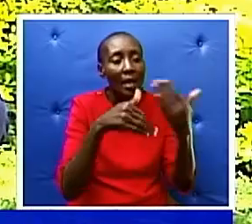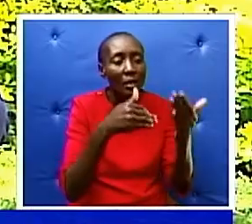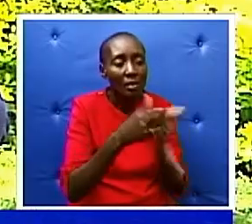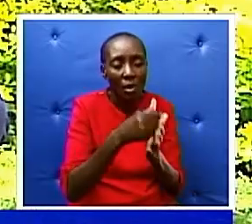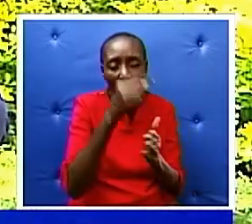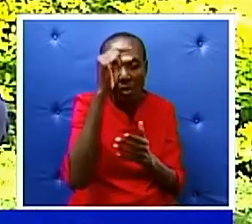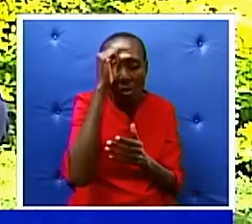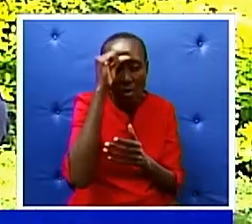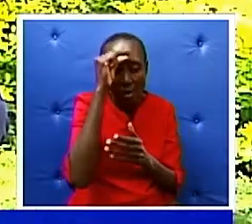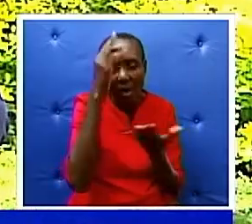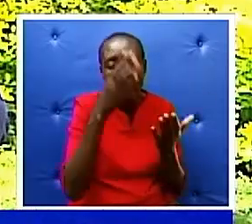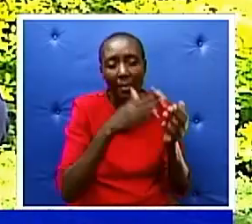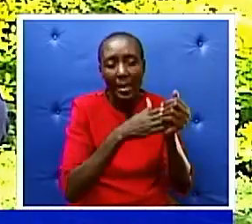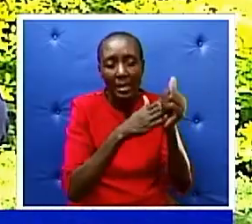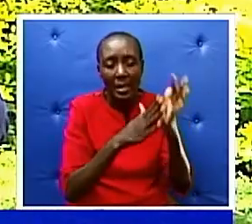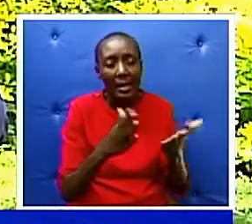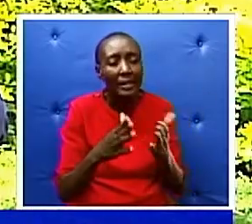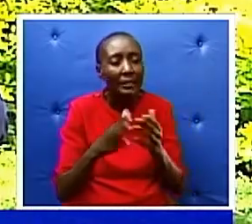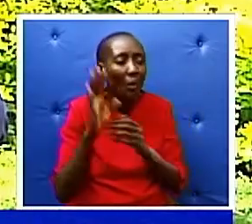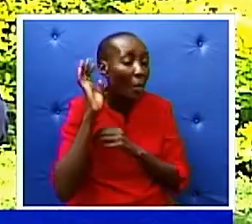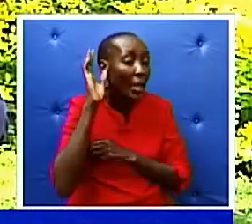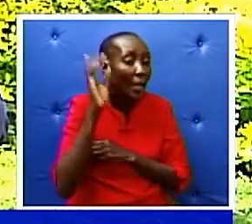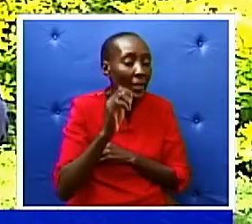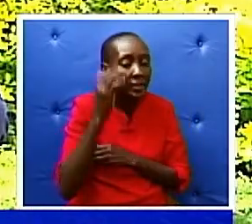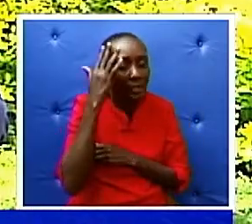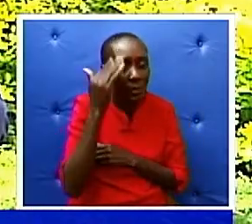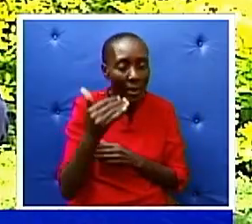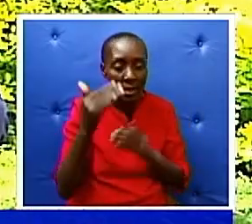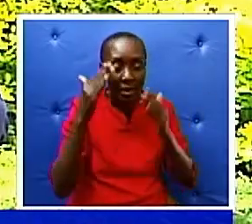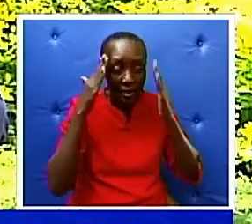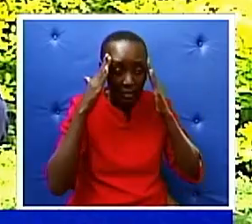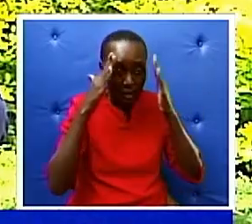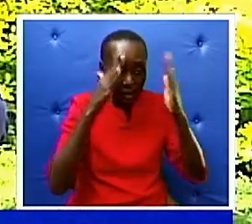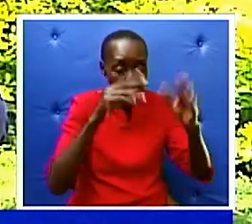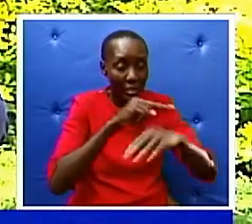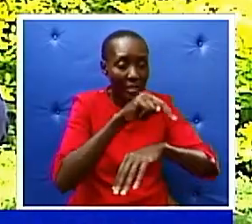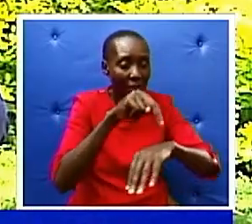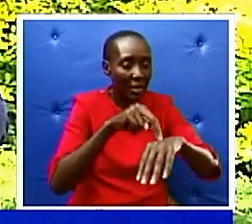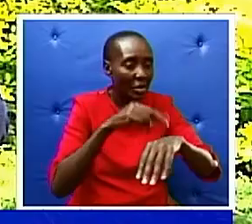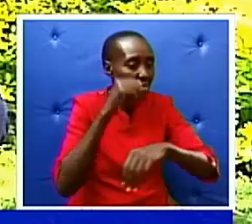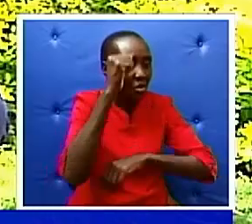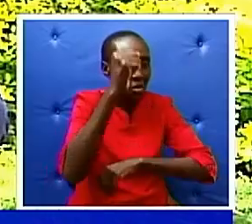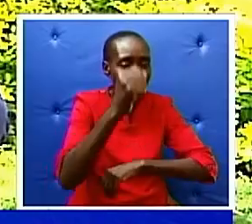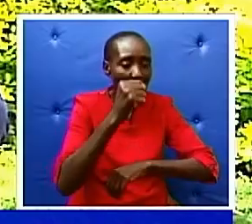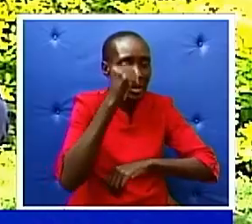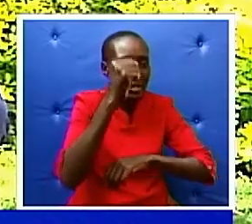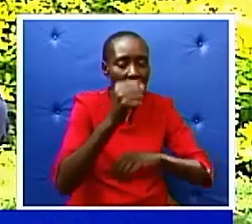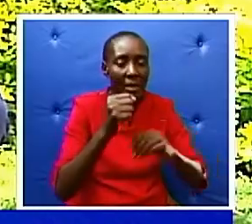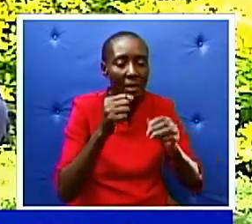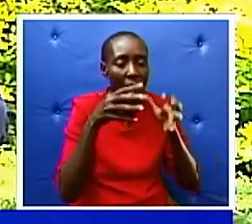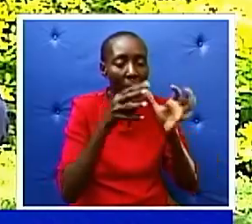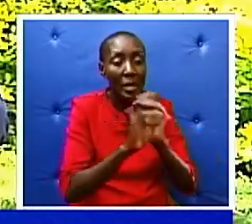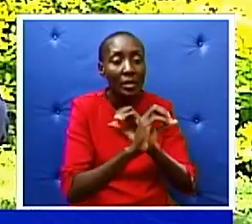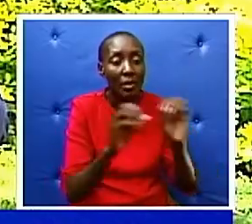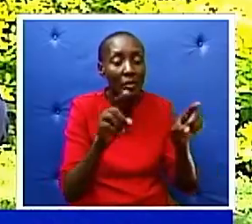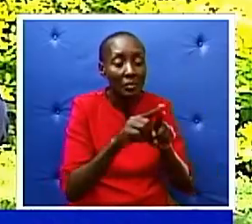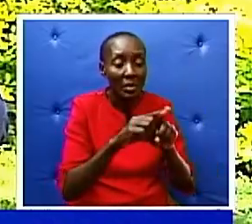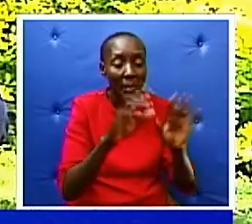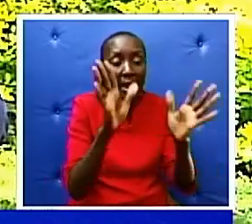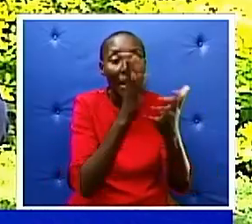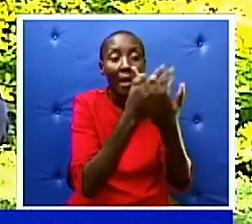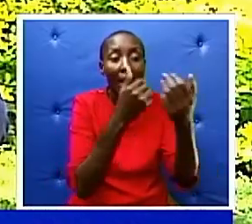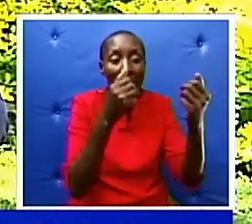was our focus as a nation and not as political parties. So even if a president comes, he has to at